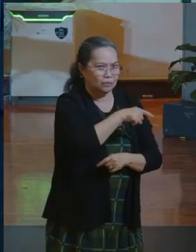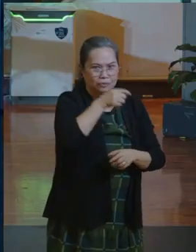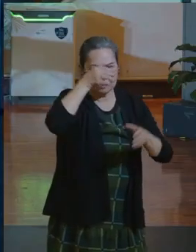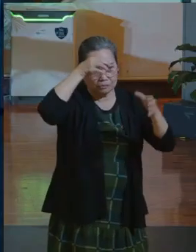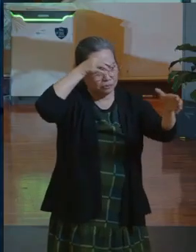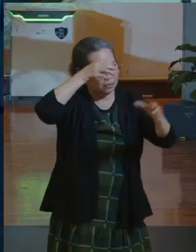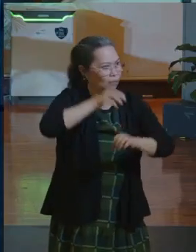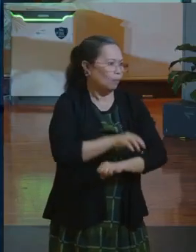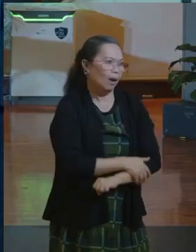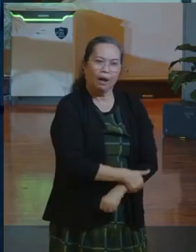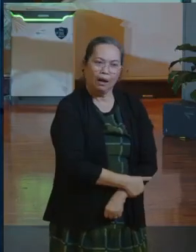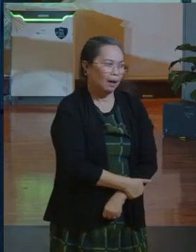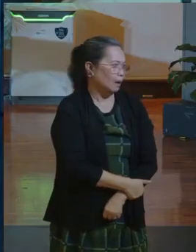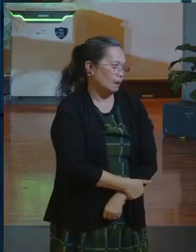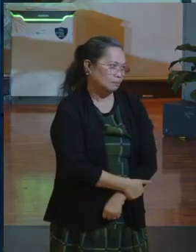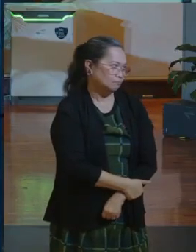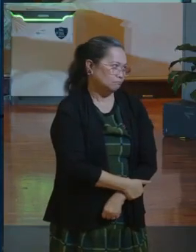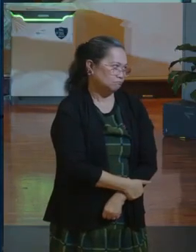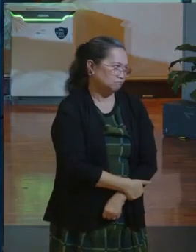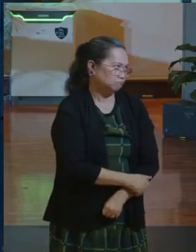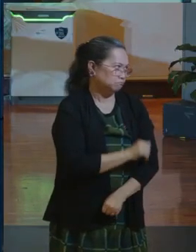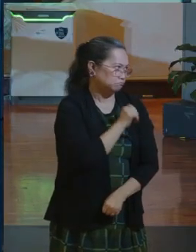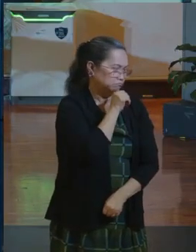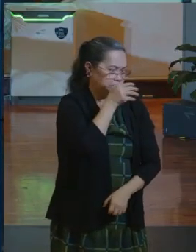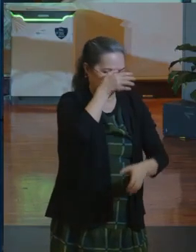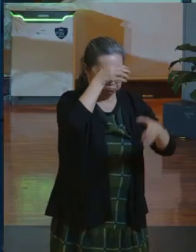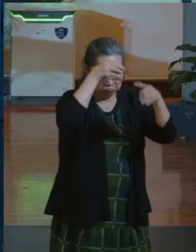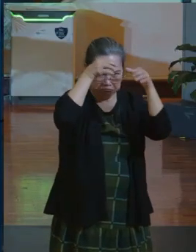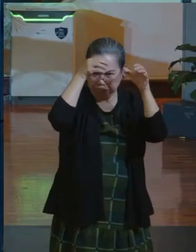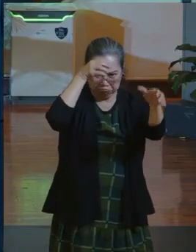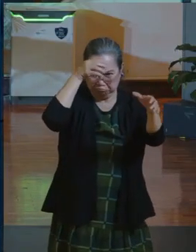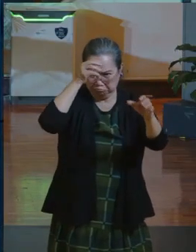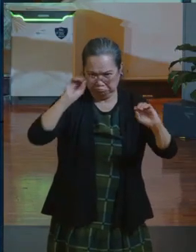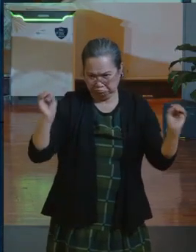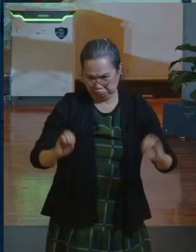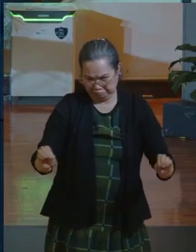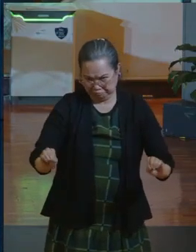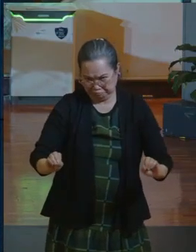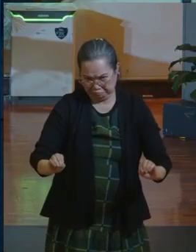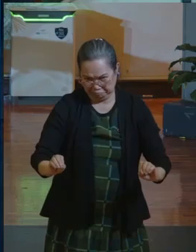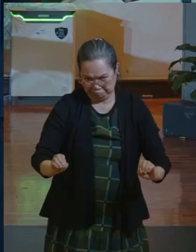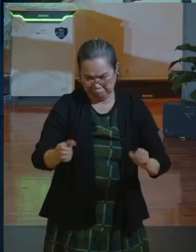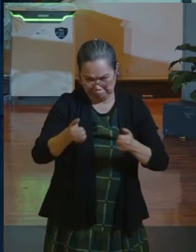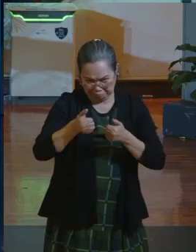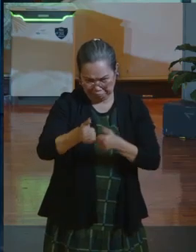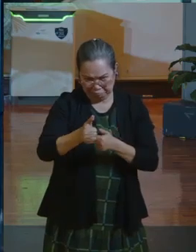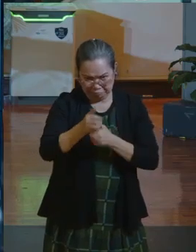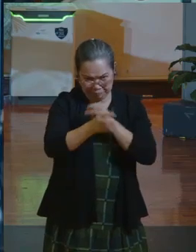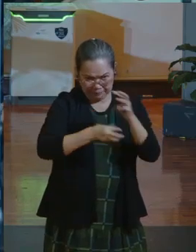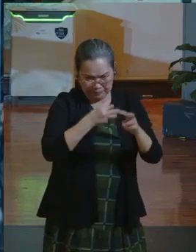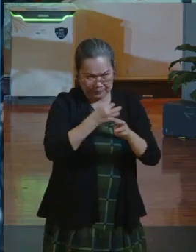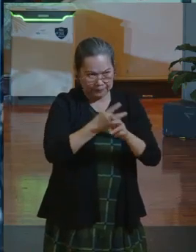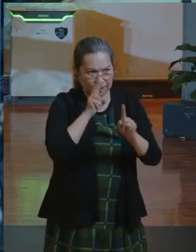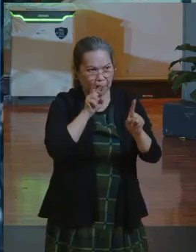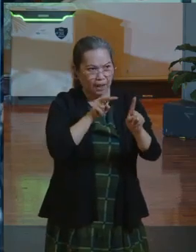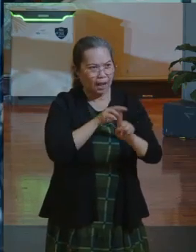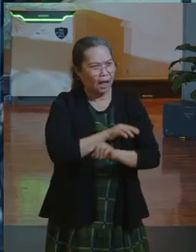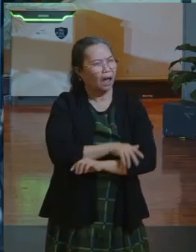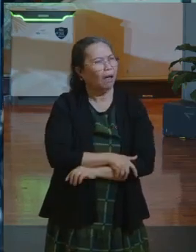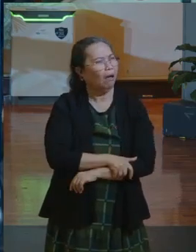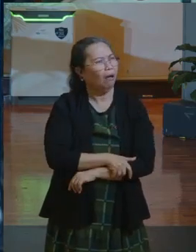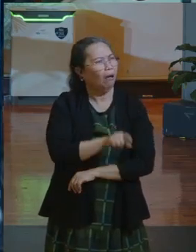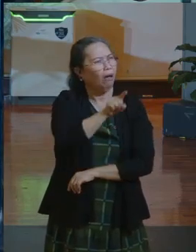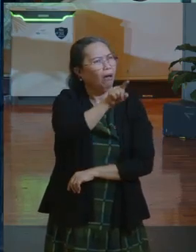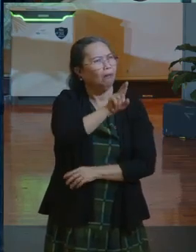wise. Hindi sila katalimuhan, no? According to worldly standards. Not many